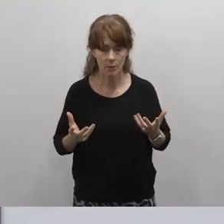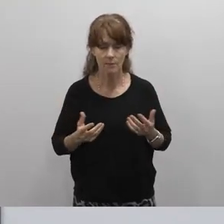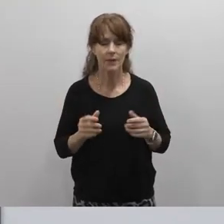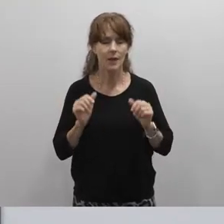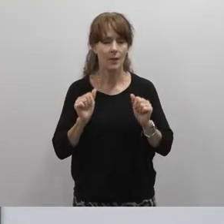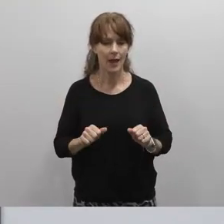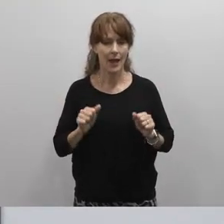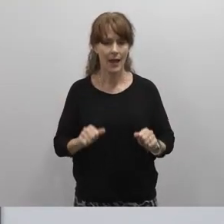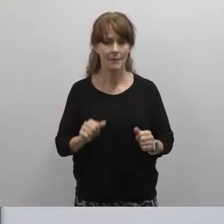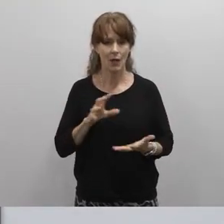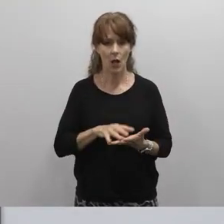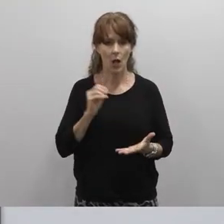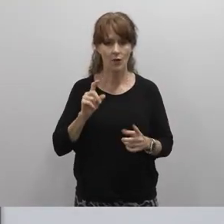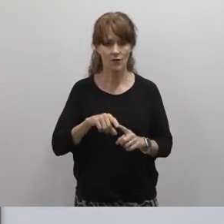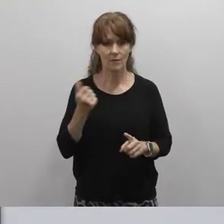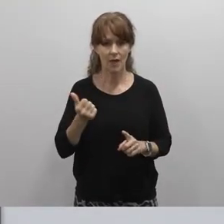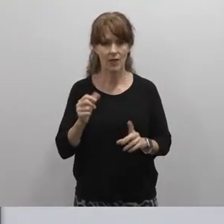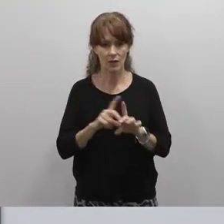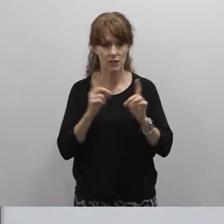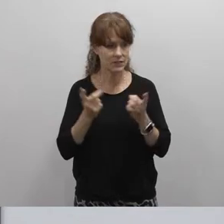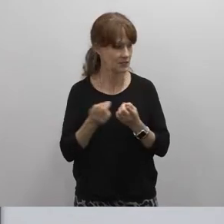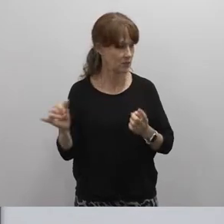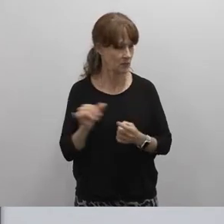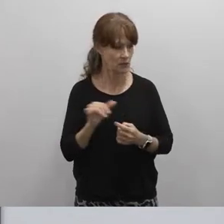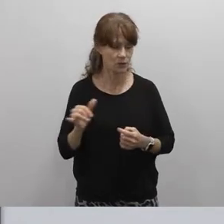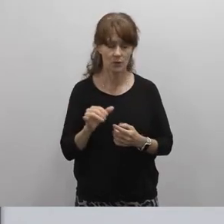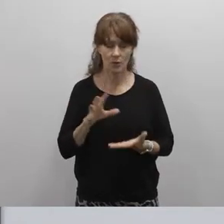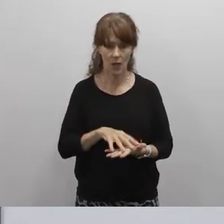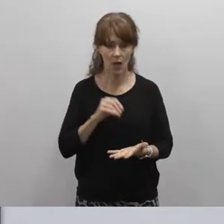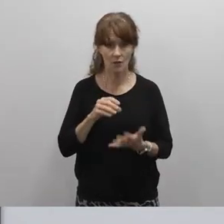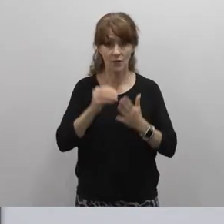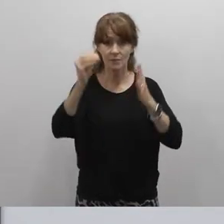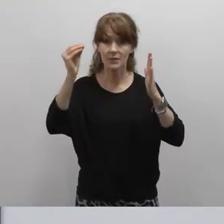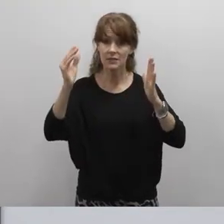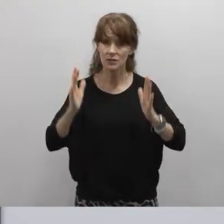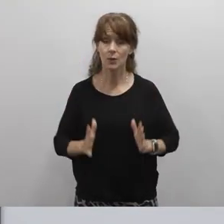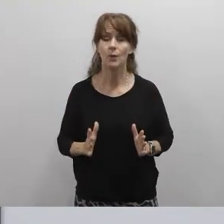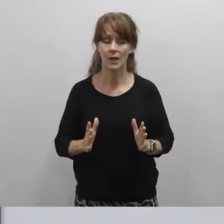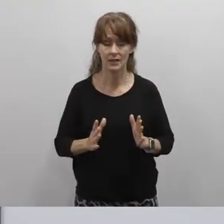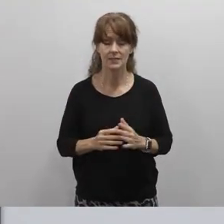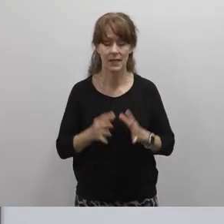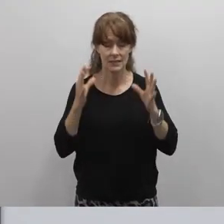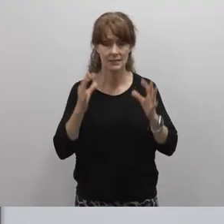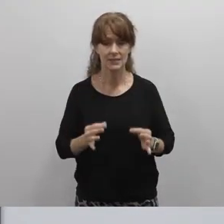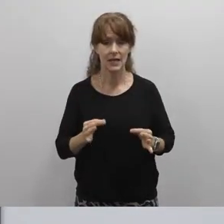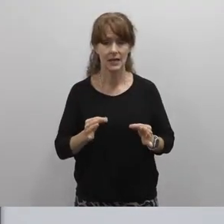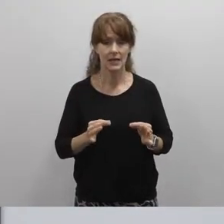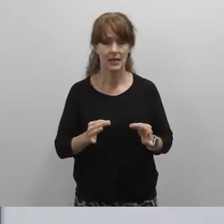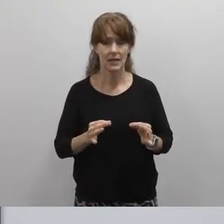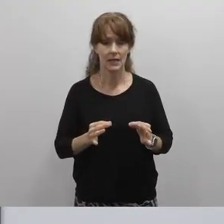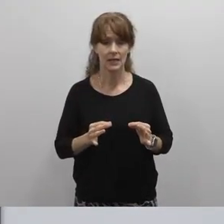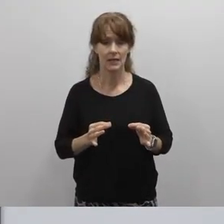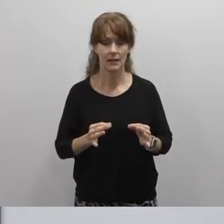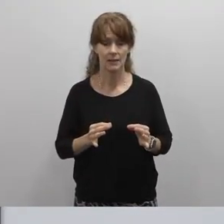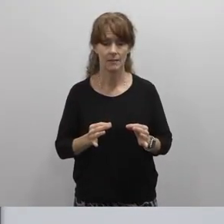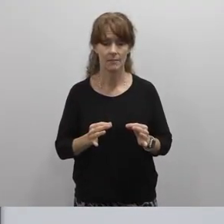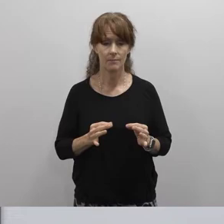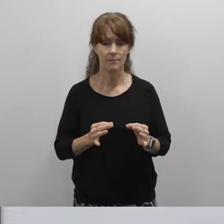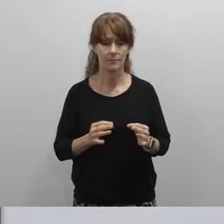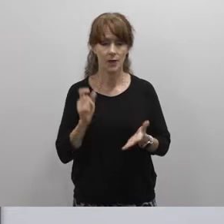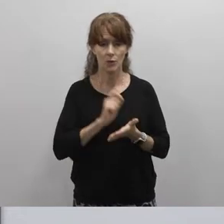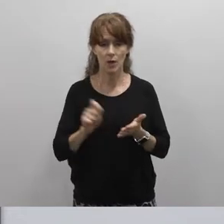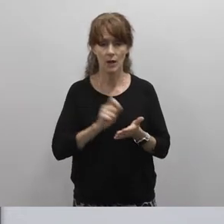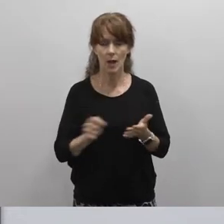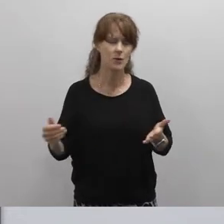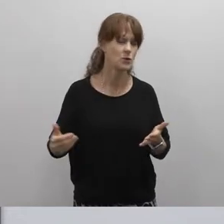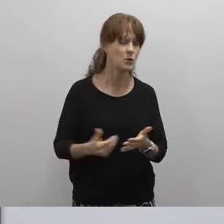kind of learn from other school districts as well, but also learn from the students, and decided to actually draft a brand